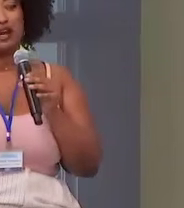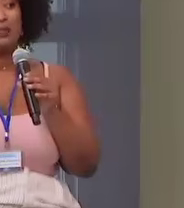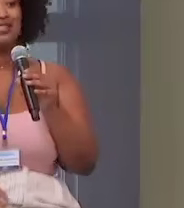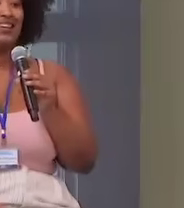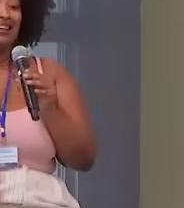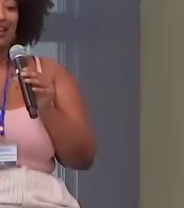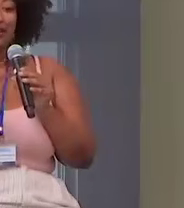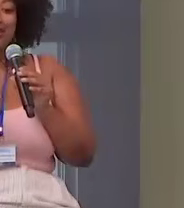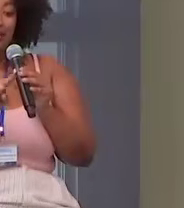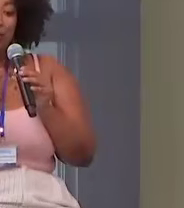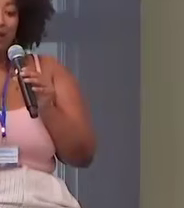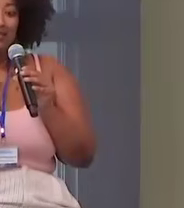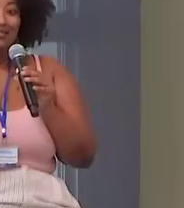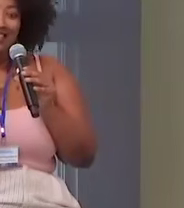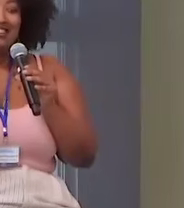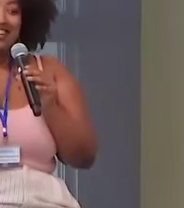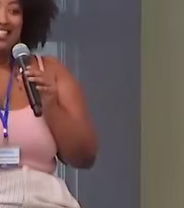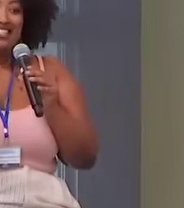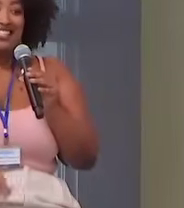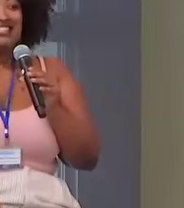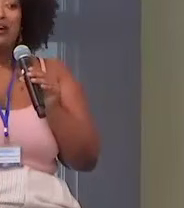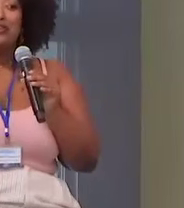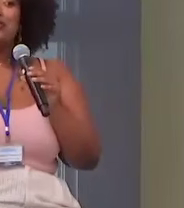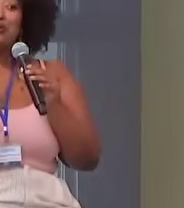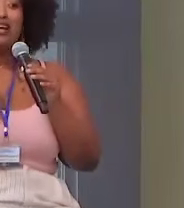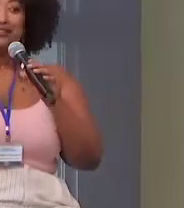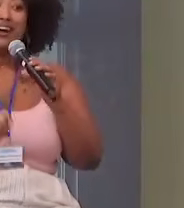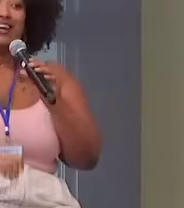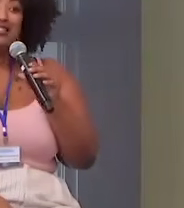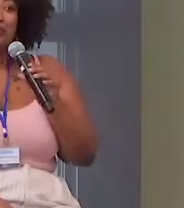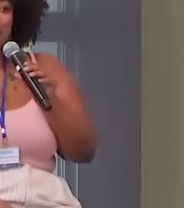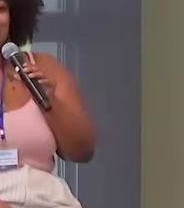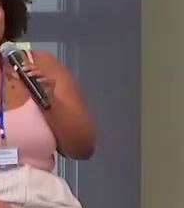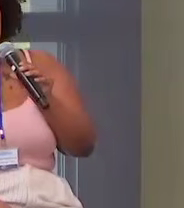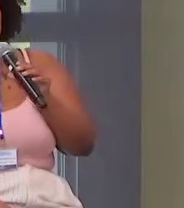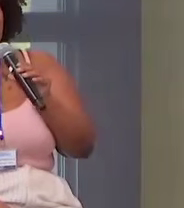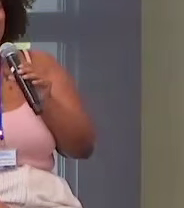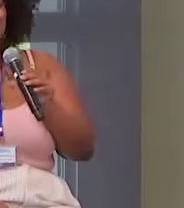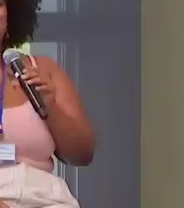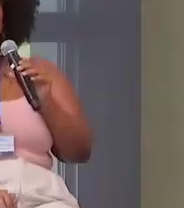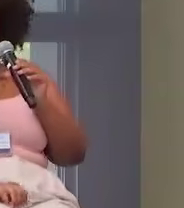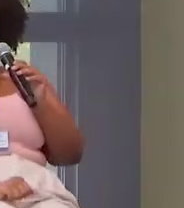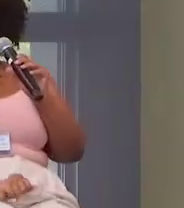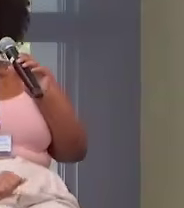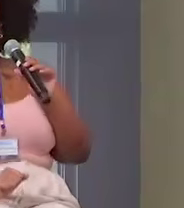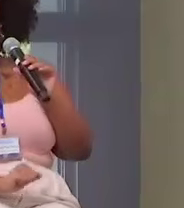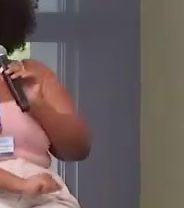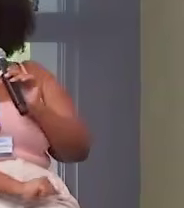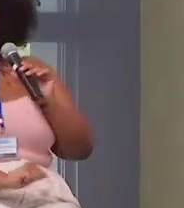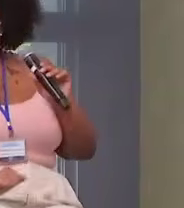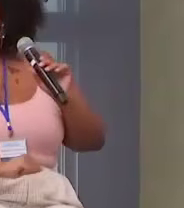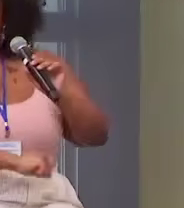types of jobs, and there's that little button right there that says, oh, do you identify as someone with a disability? And I'm like,